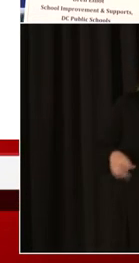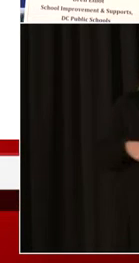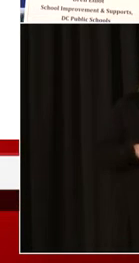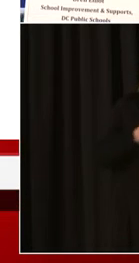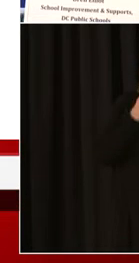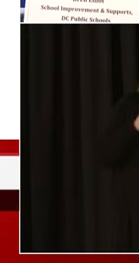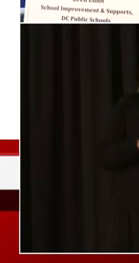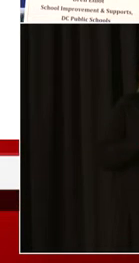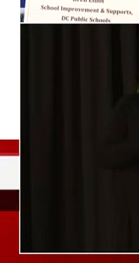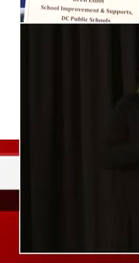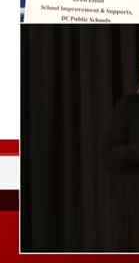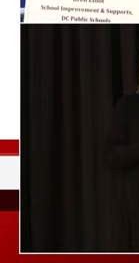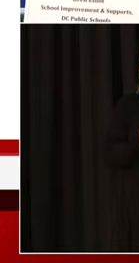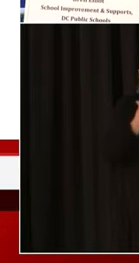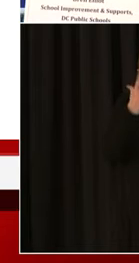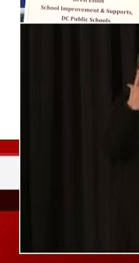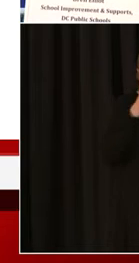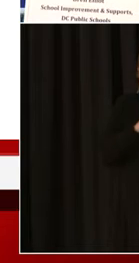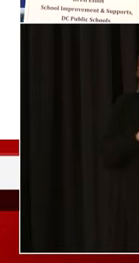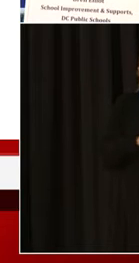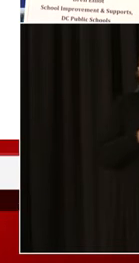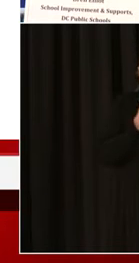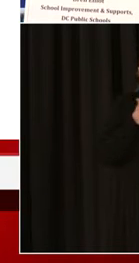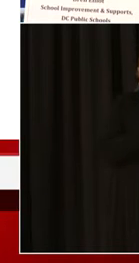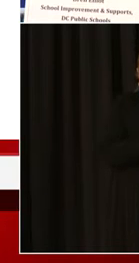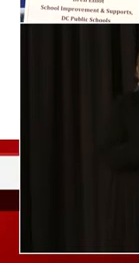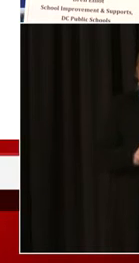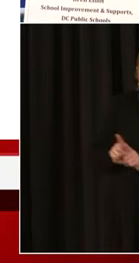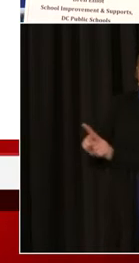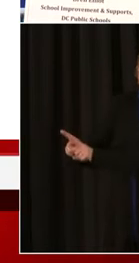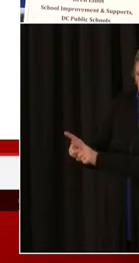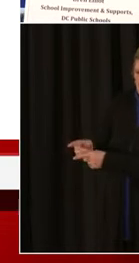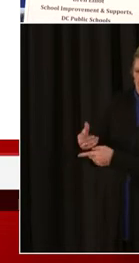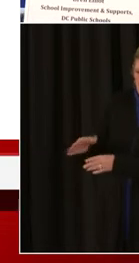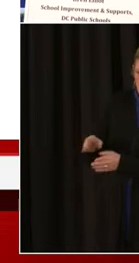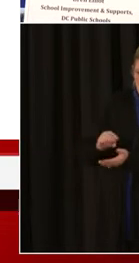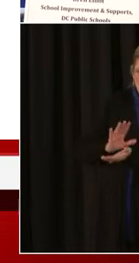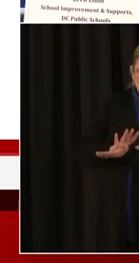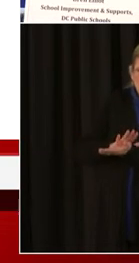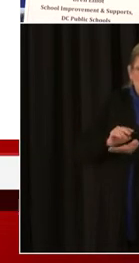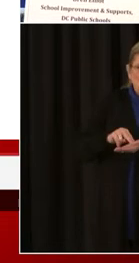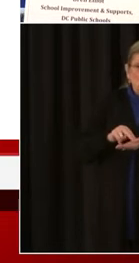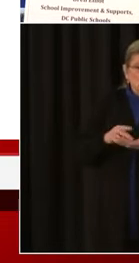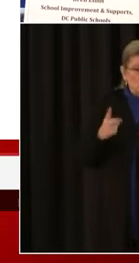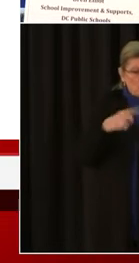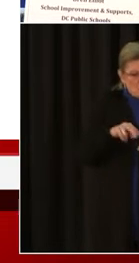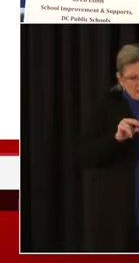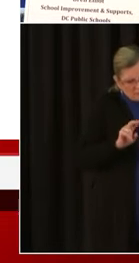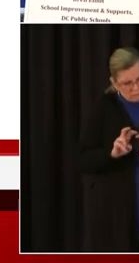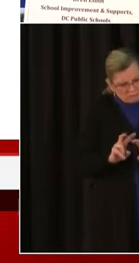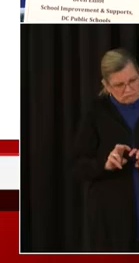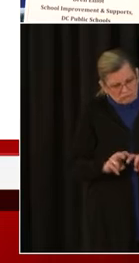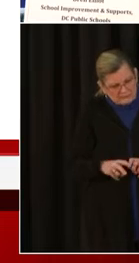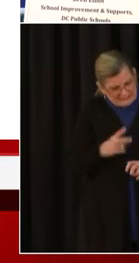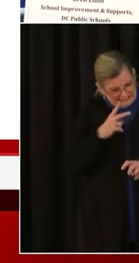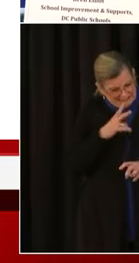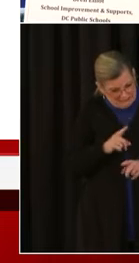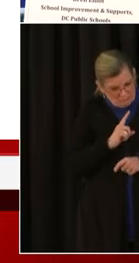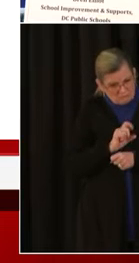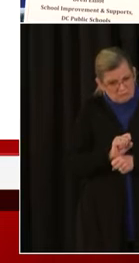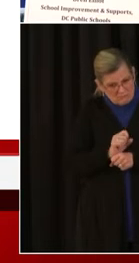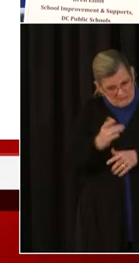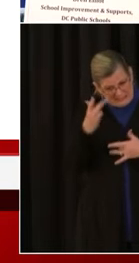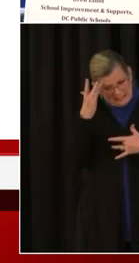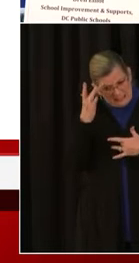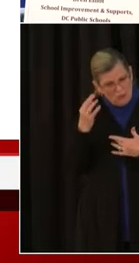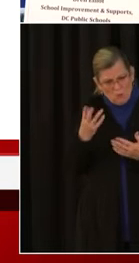room. Then our school nurse comes over and does an assessment of that young person and determines what's the next